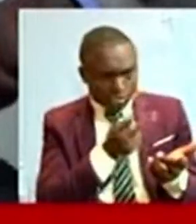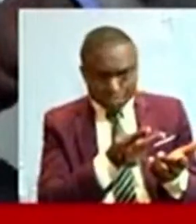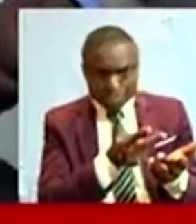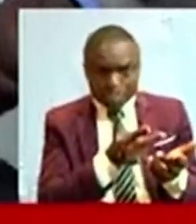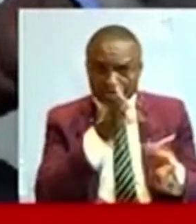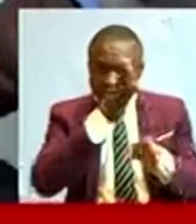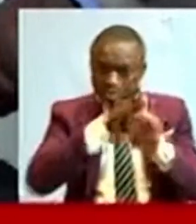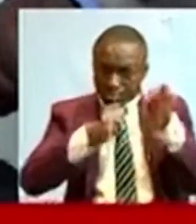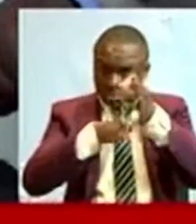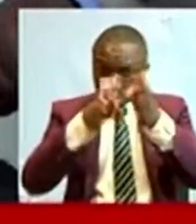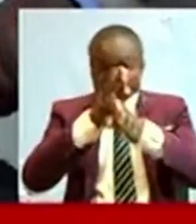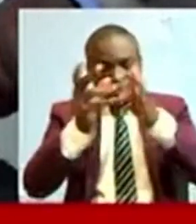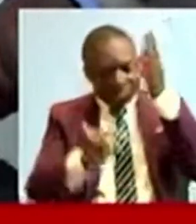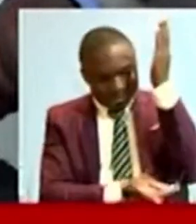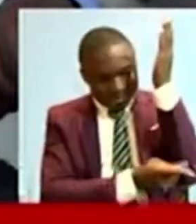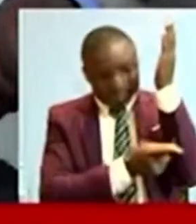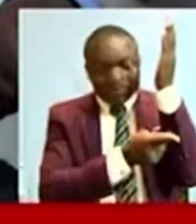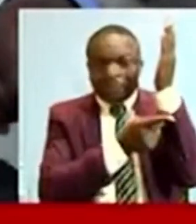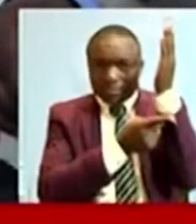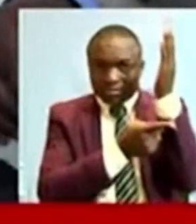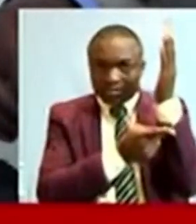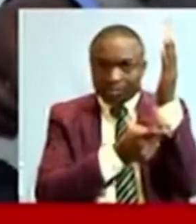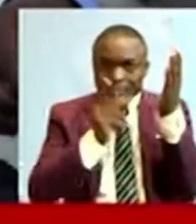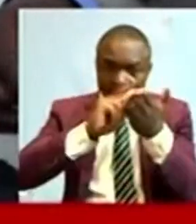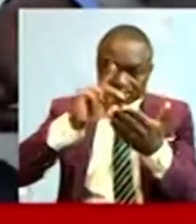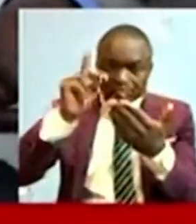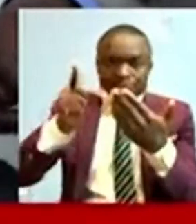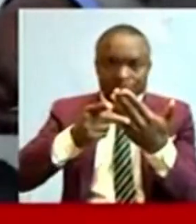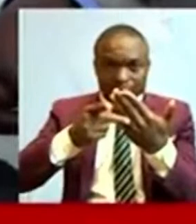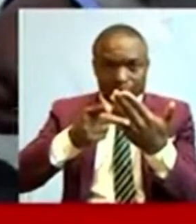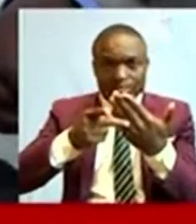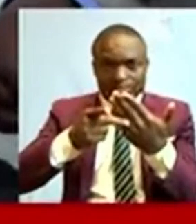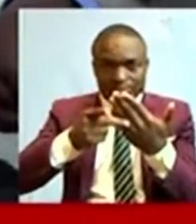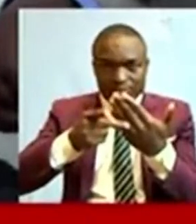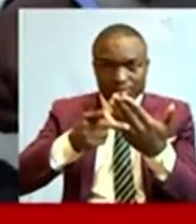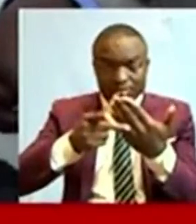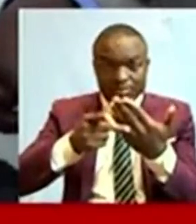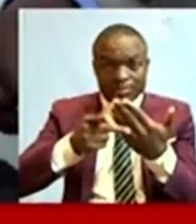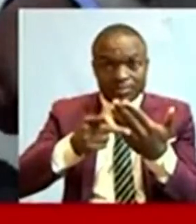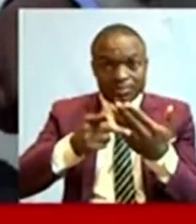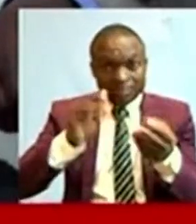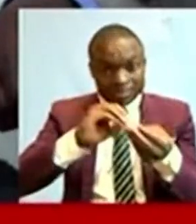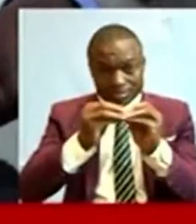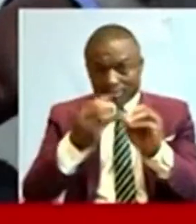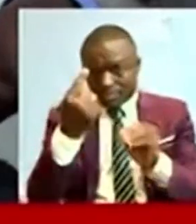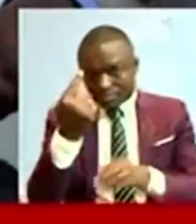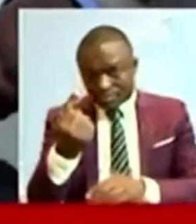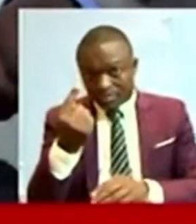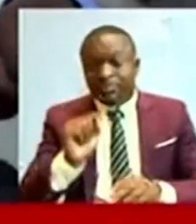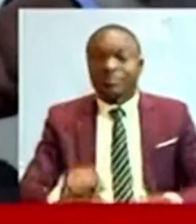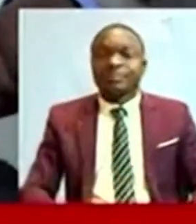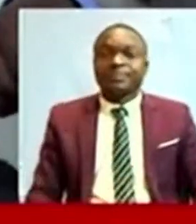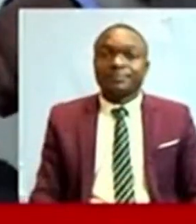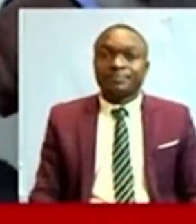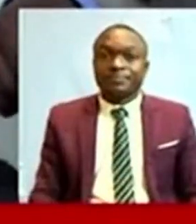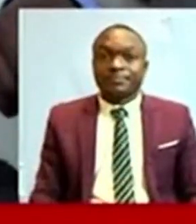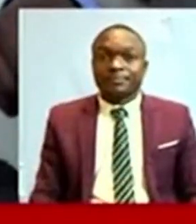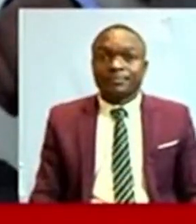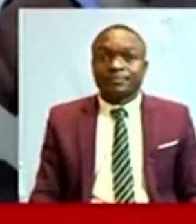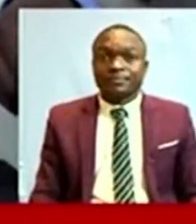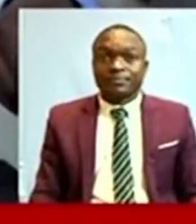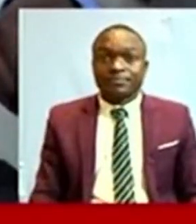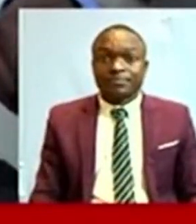infrastructure development as program output. Indicator number 1 was meant to